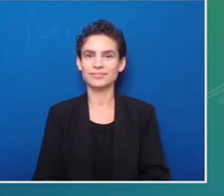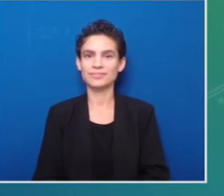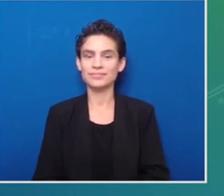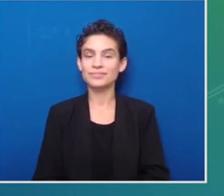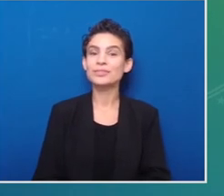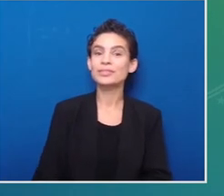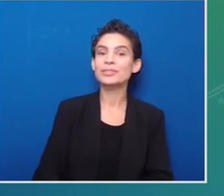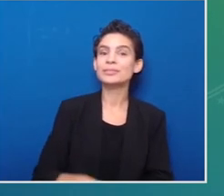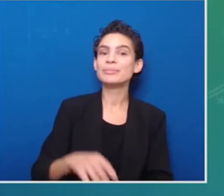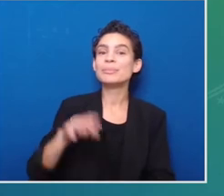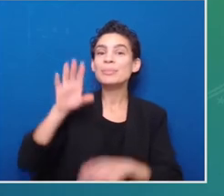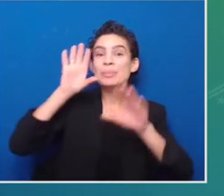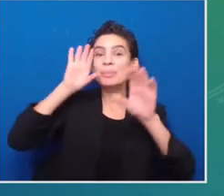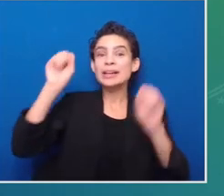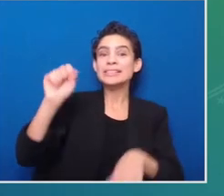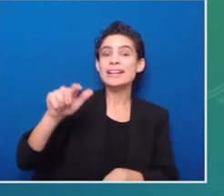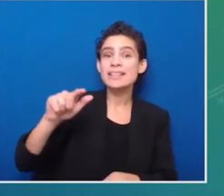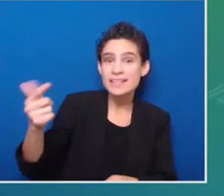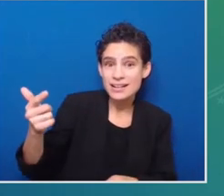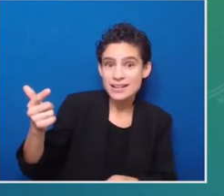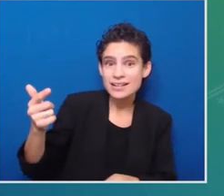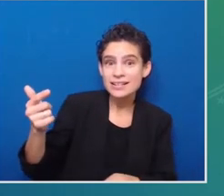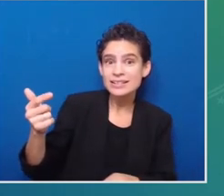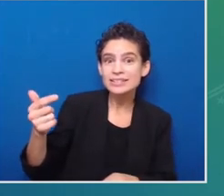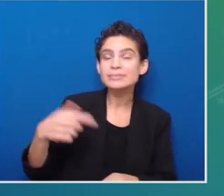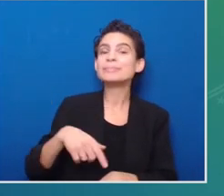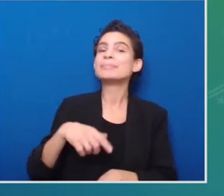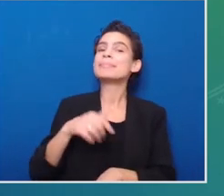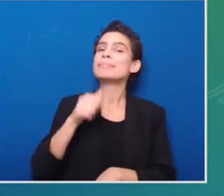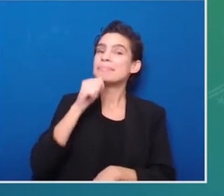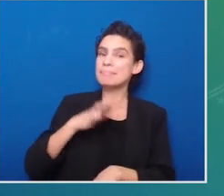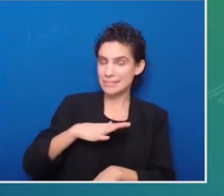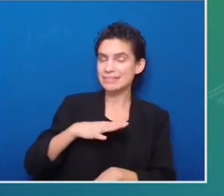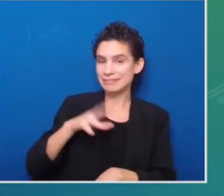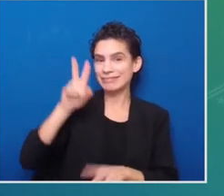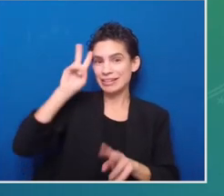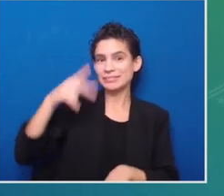Mr. President-elect, Madam Vice-President-elect,